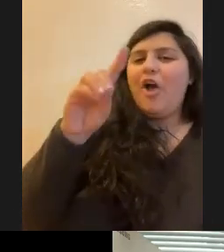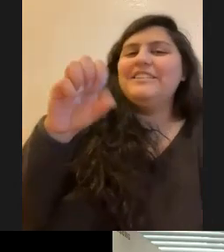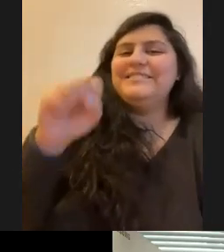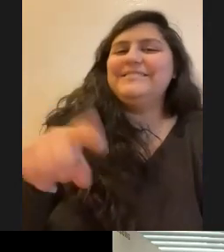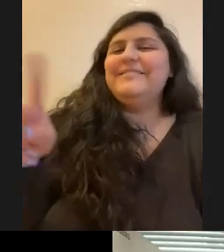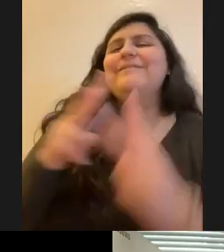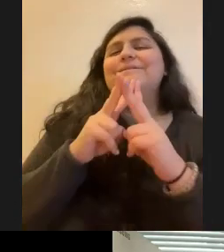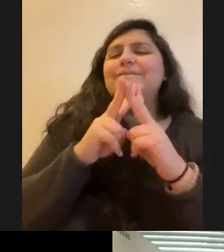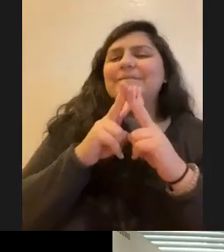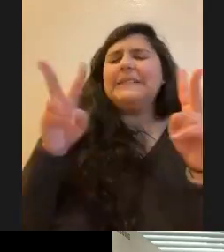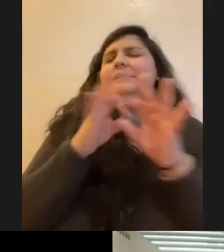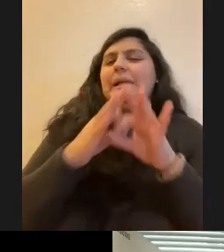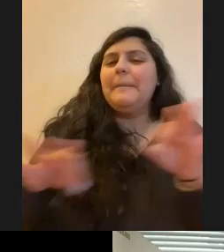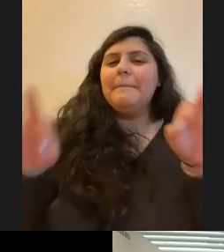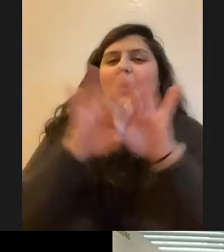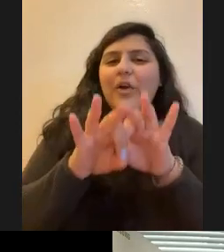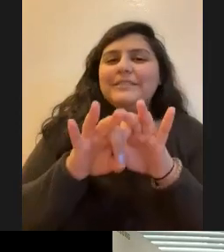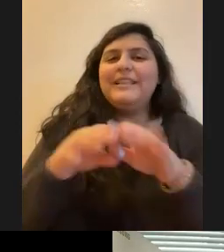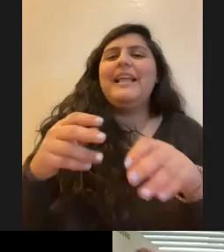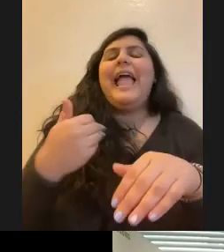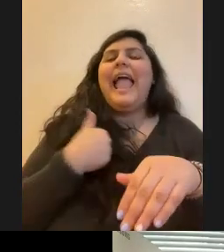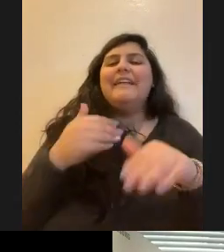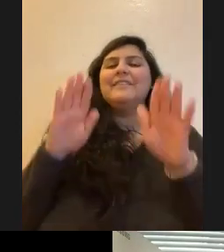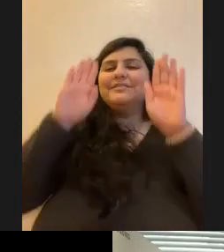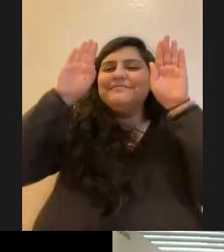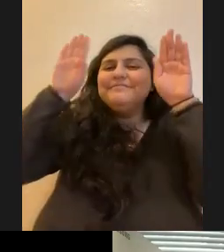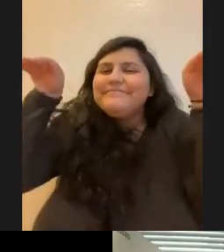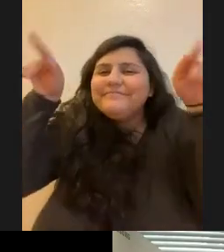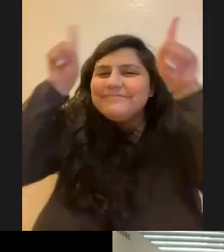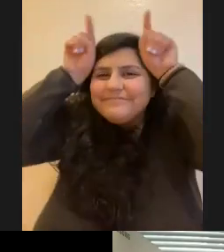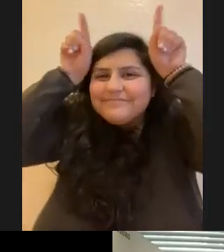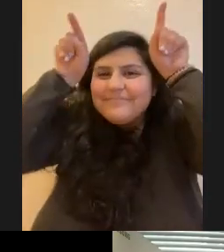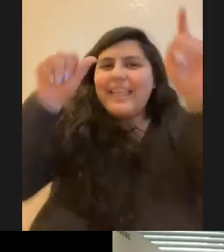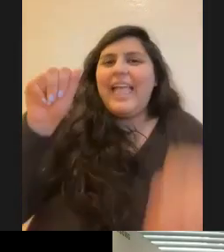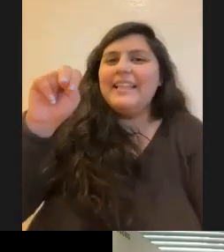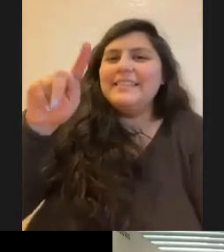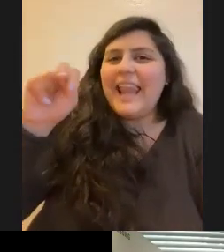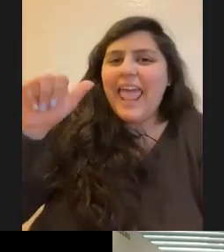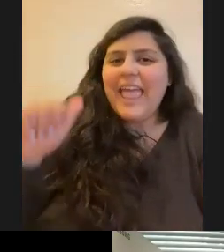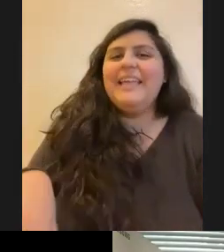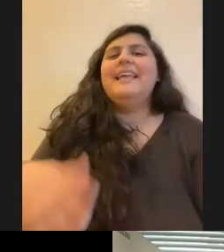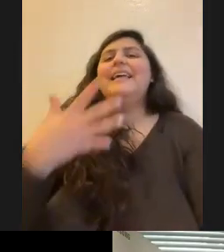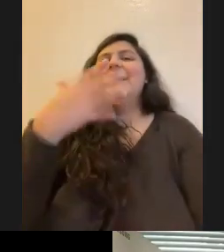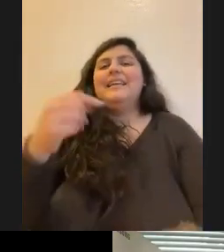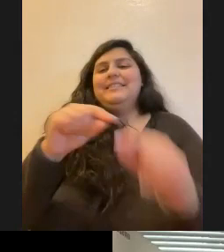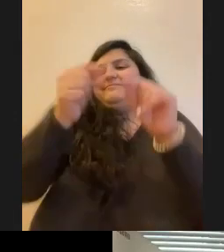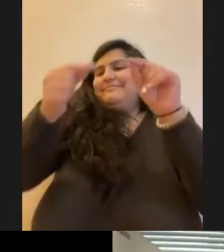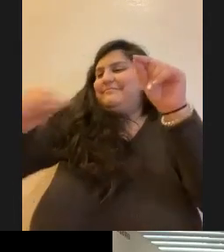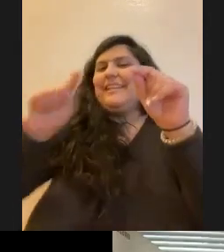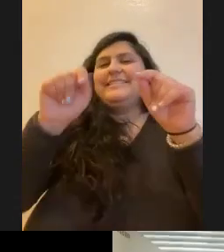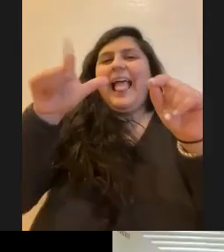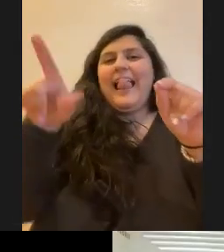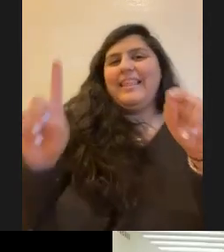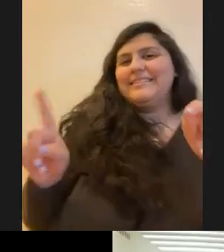They're so important. Yeah, and they have these like cool antenna and these long like tails. They're just so cute